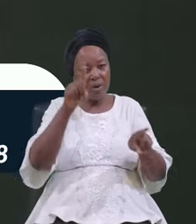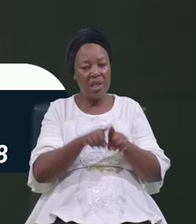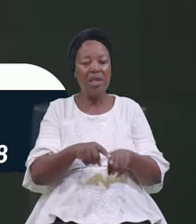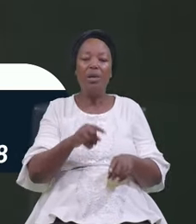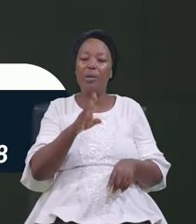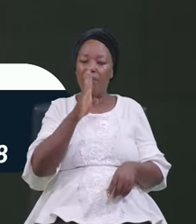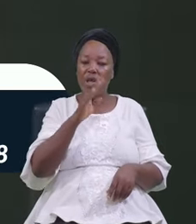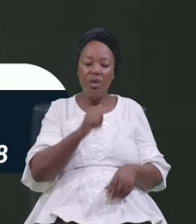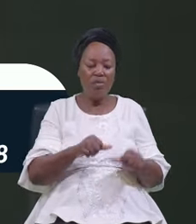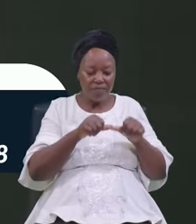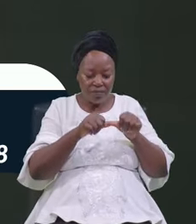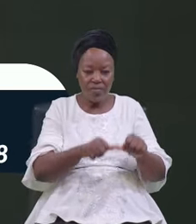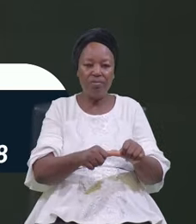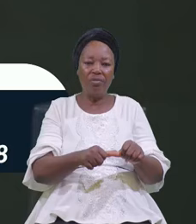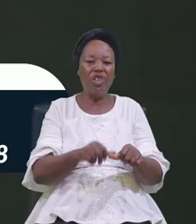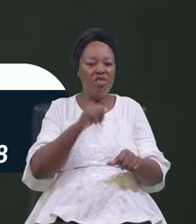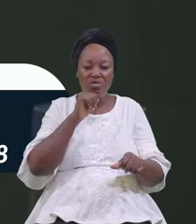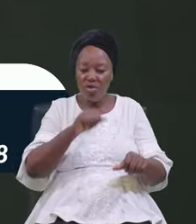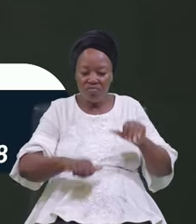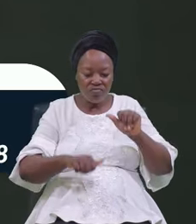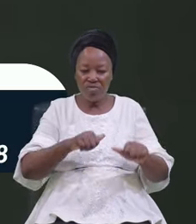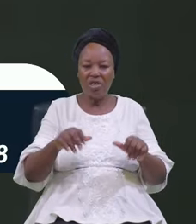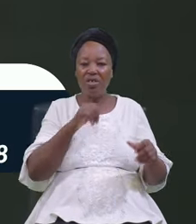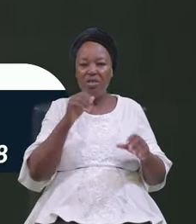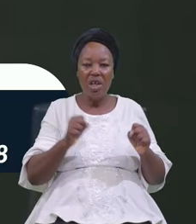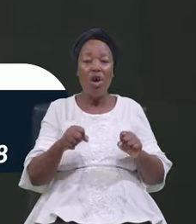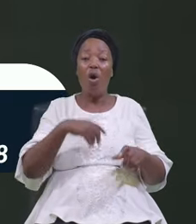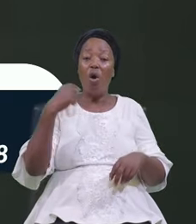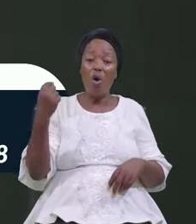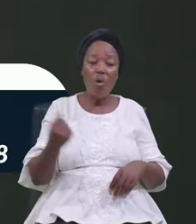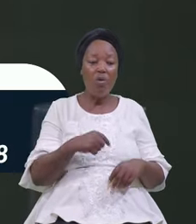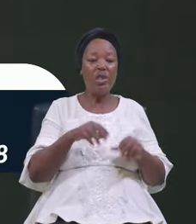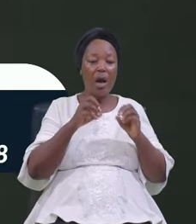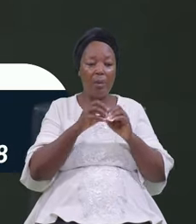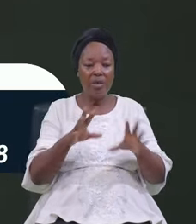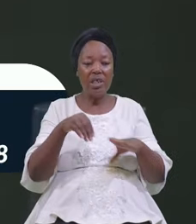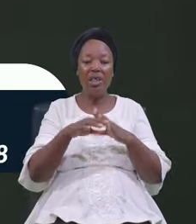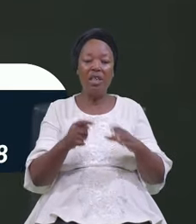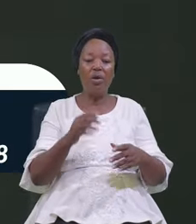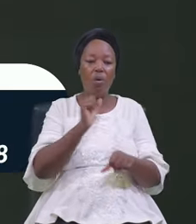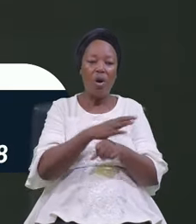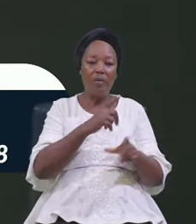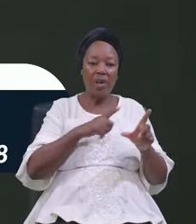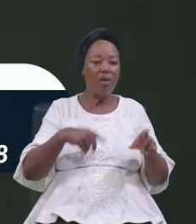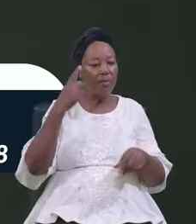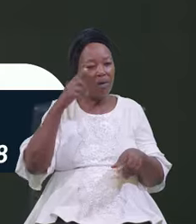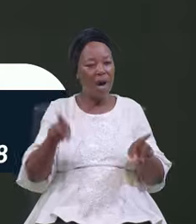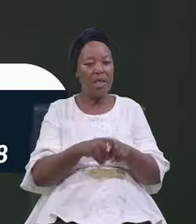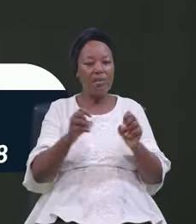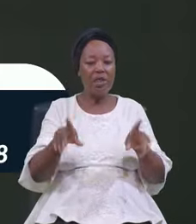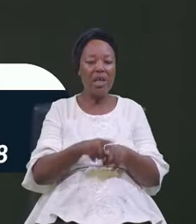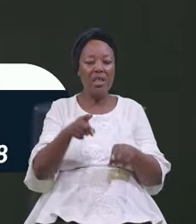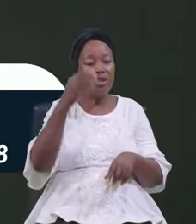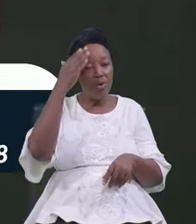steadfast, unmovable, always abounding in the work of the Lord, for as much as ye know that your